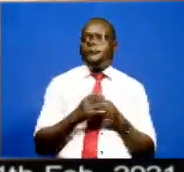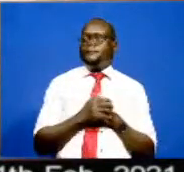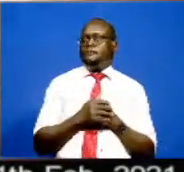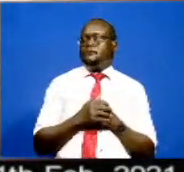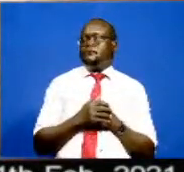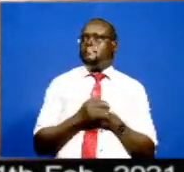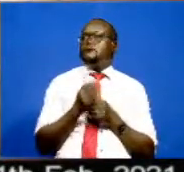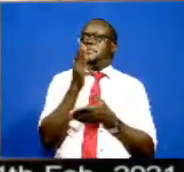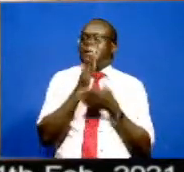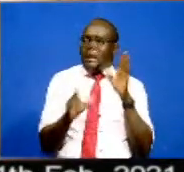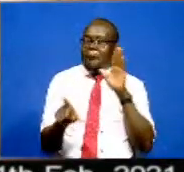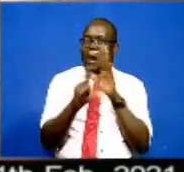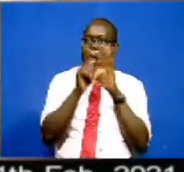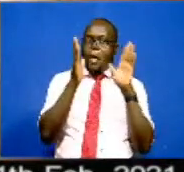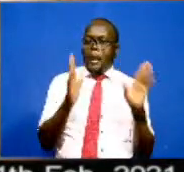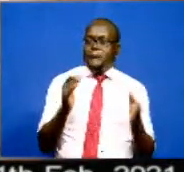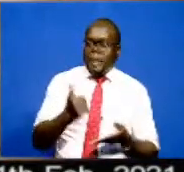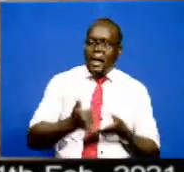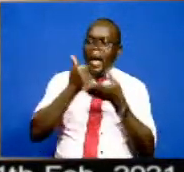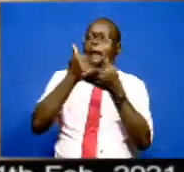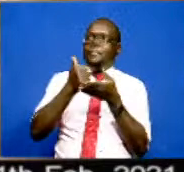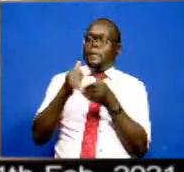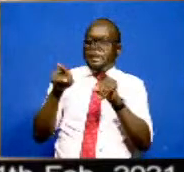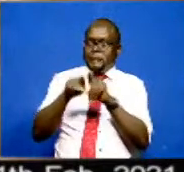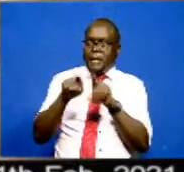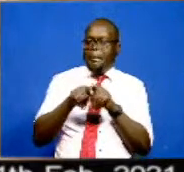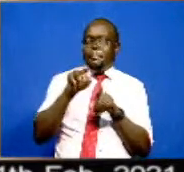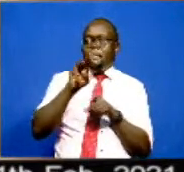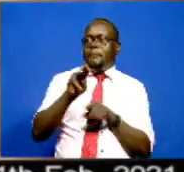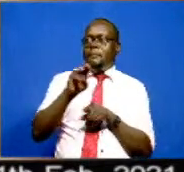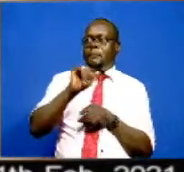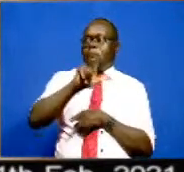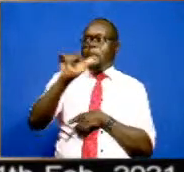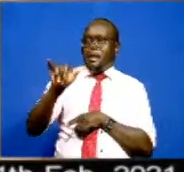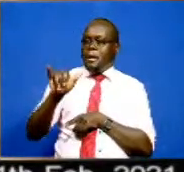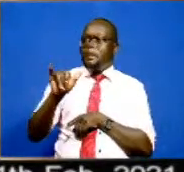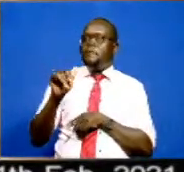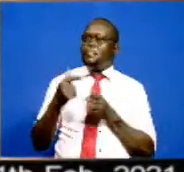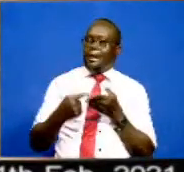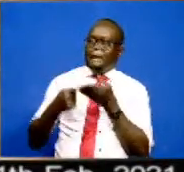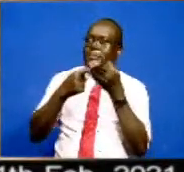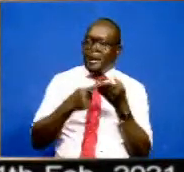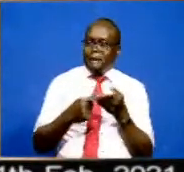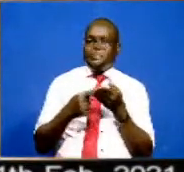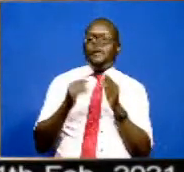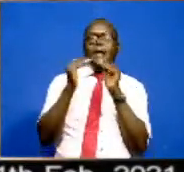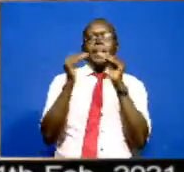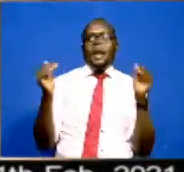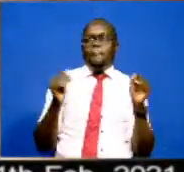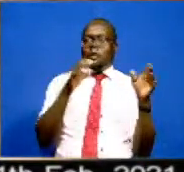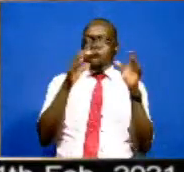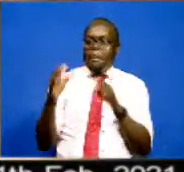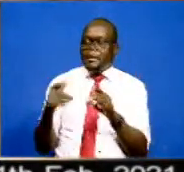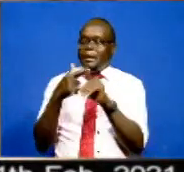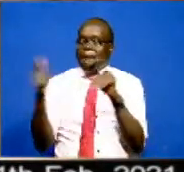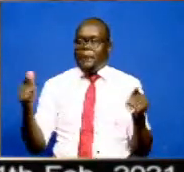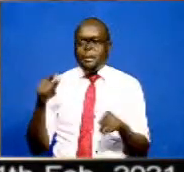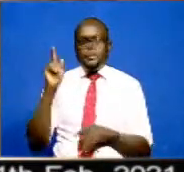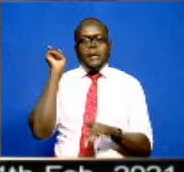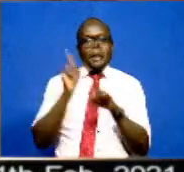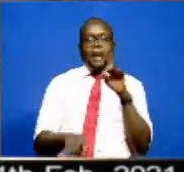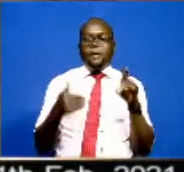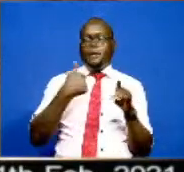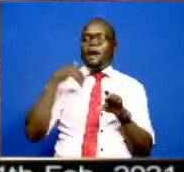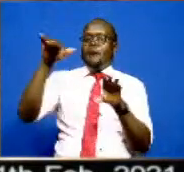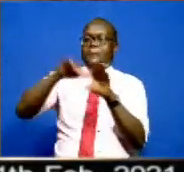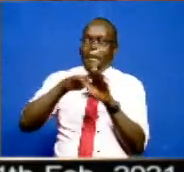some lawyers who can help them in law, like Millie Odhiambo, we can discuss at the level of party. But, Mr. Speaker, we cannot have